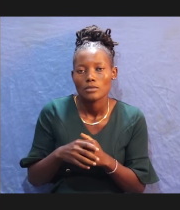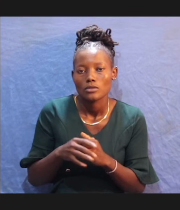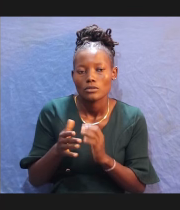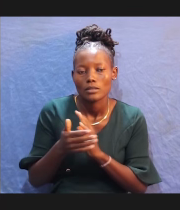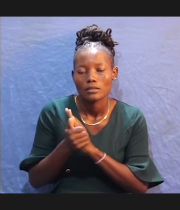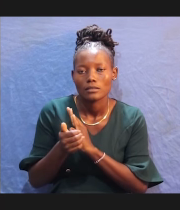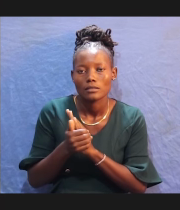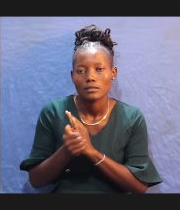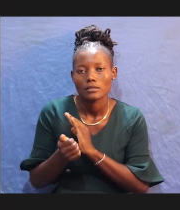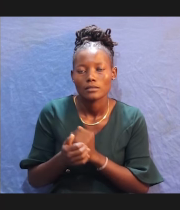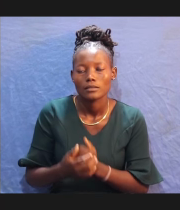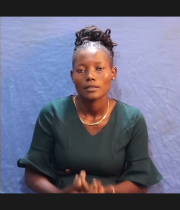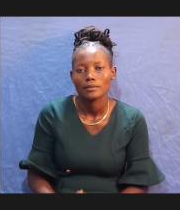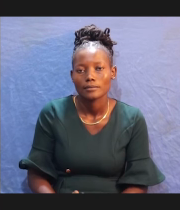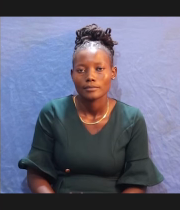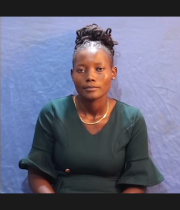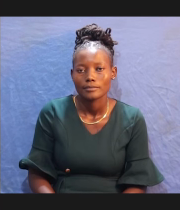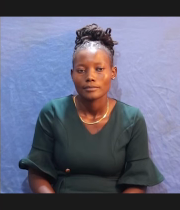skills.